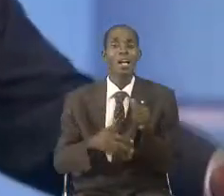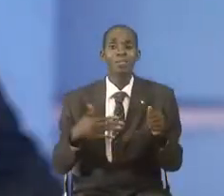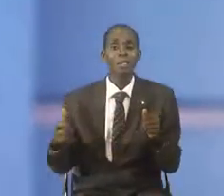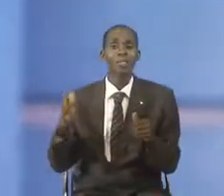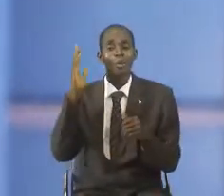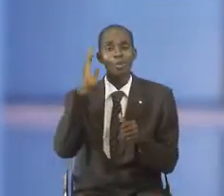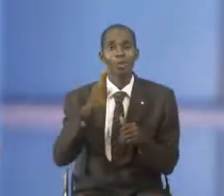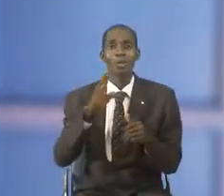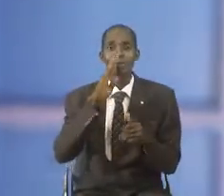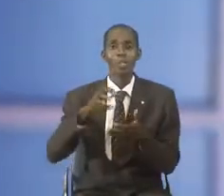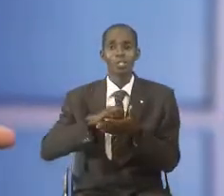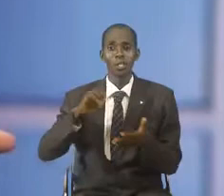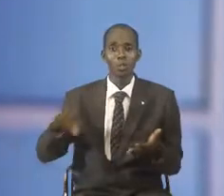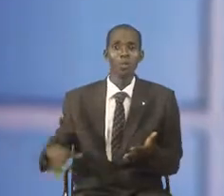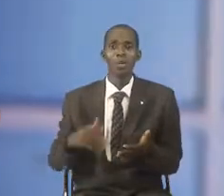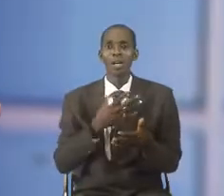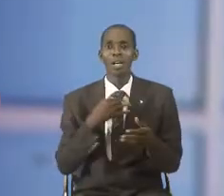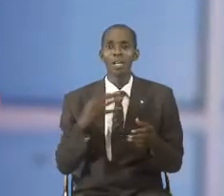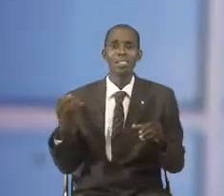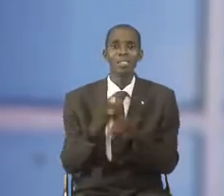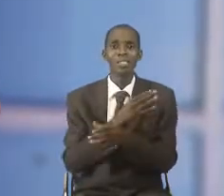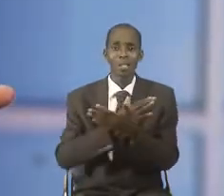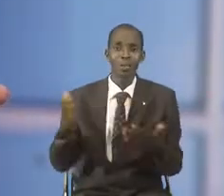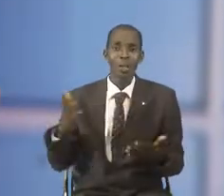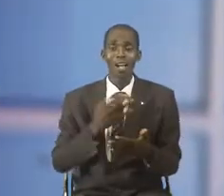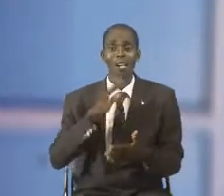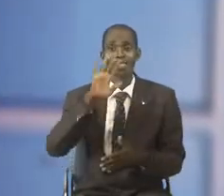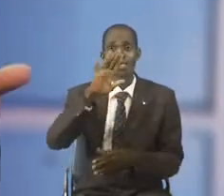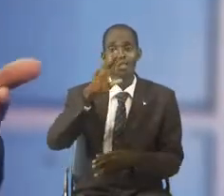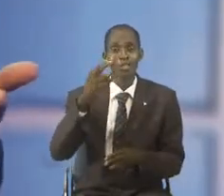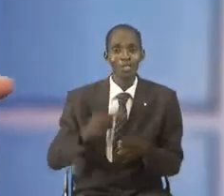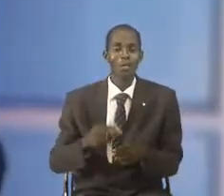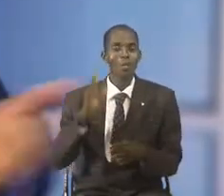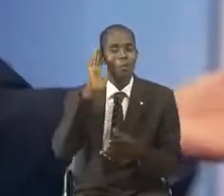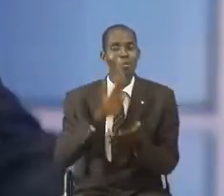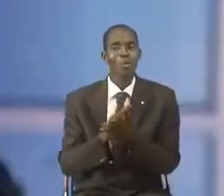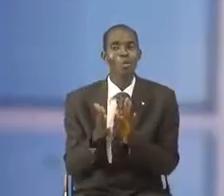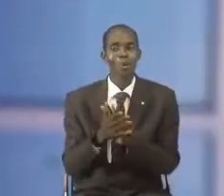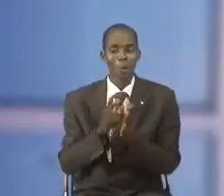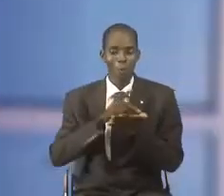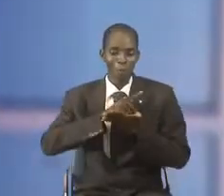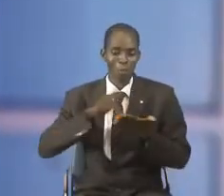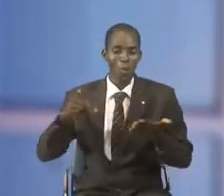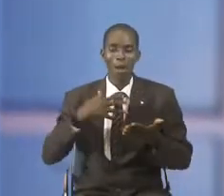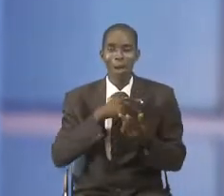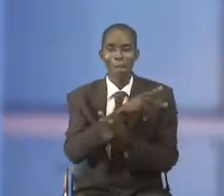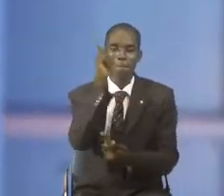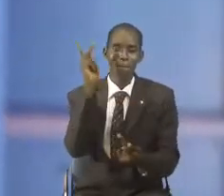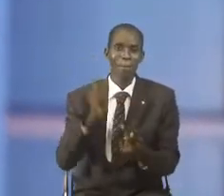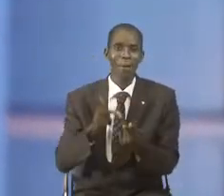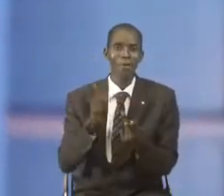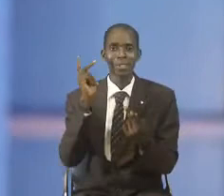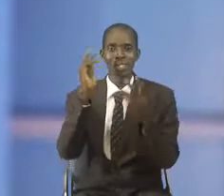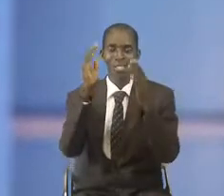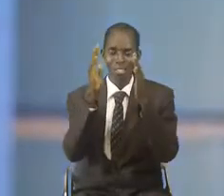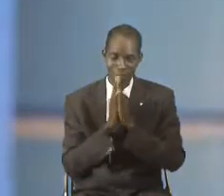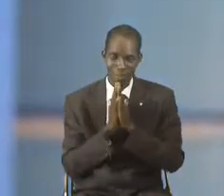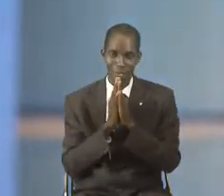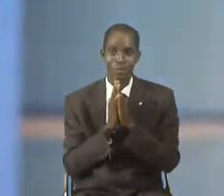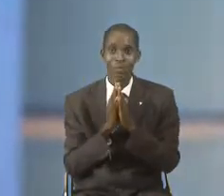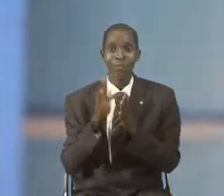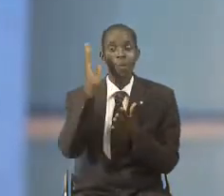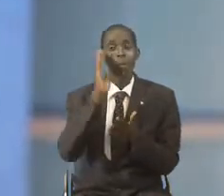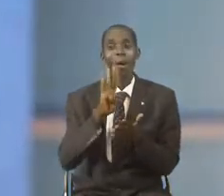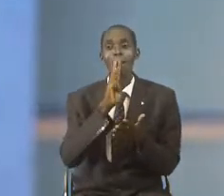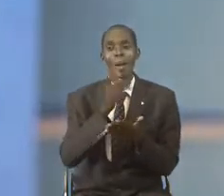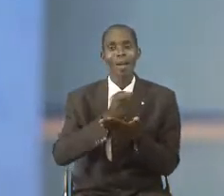spirit, whatever, all those things will be expunged and extracted and taken away, and your name, pure